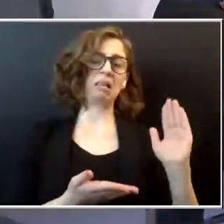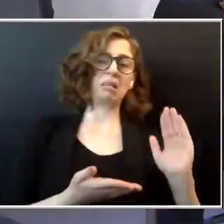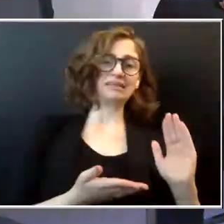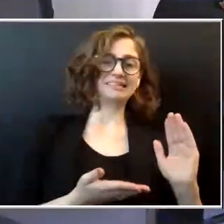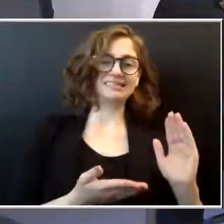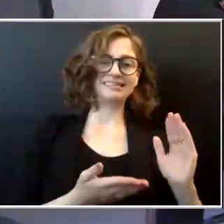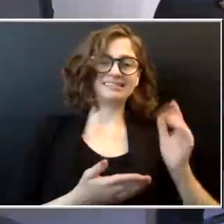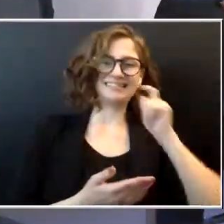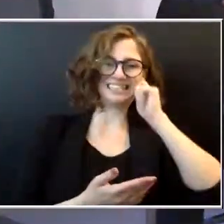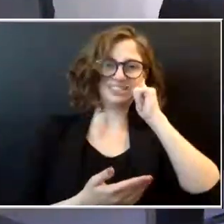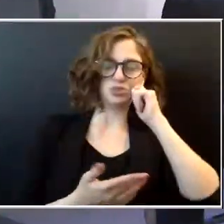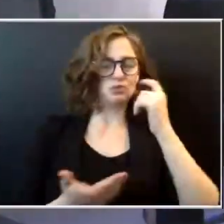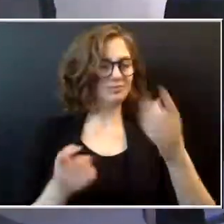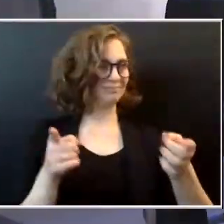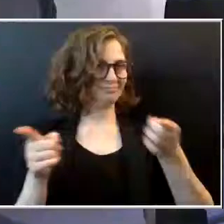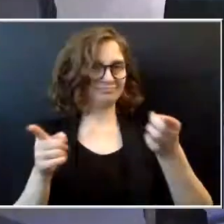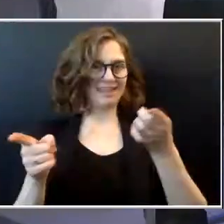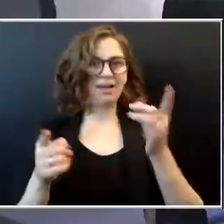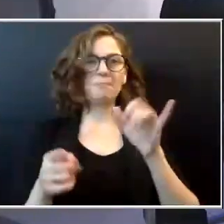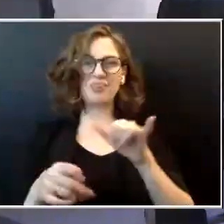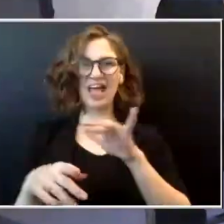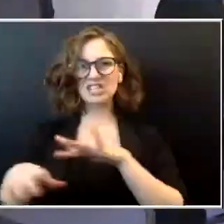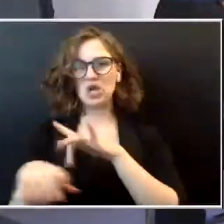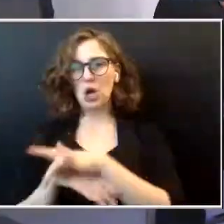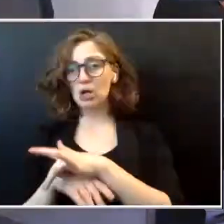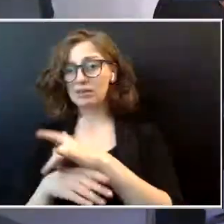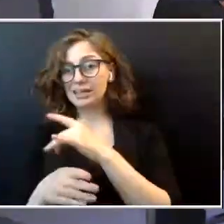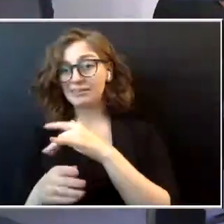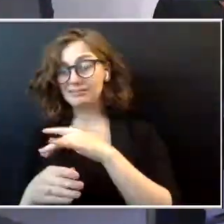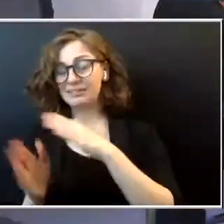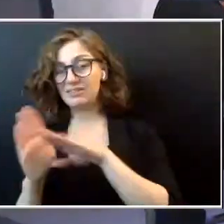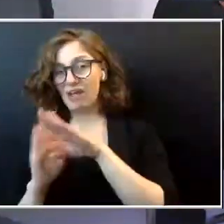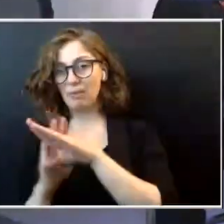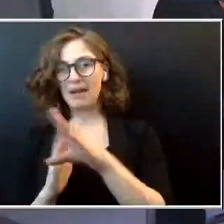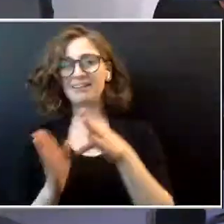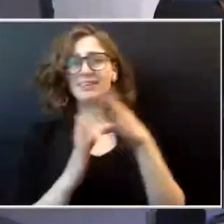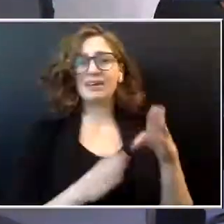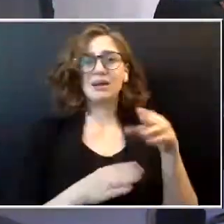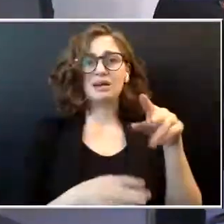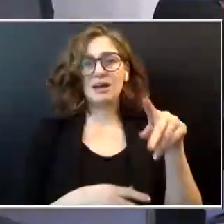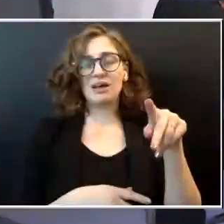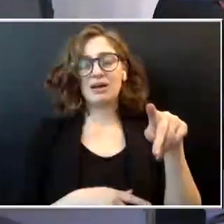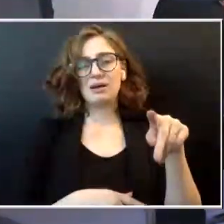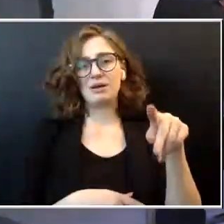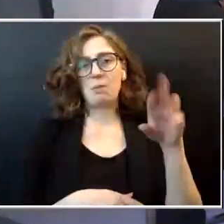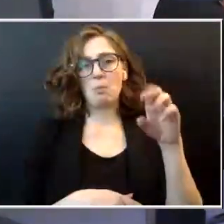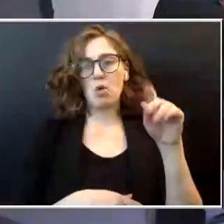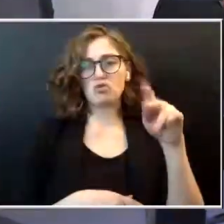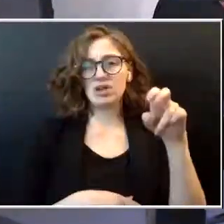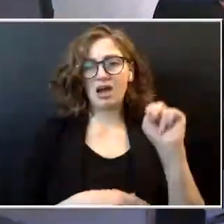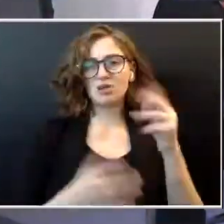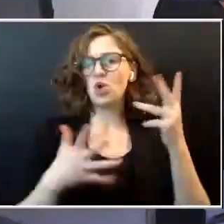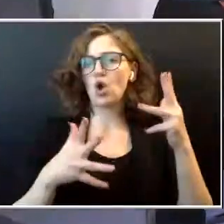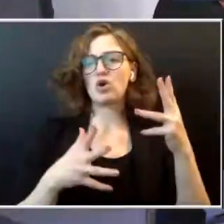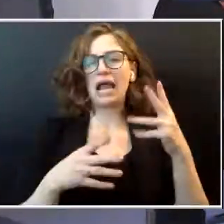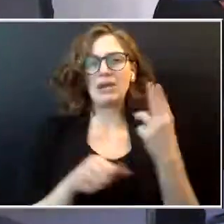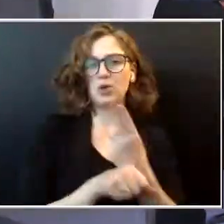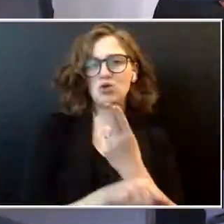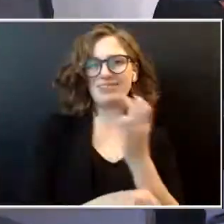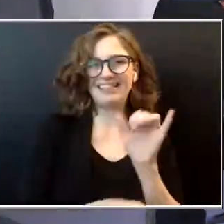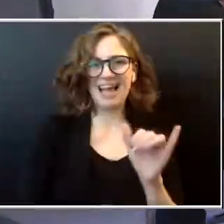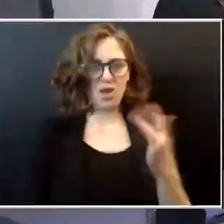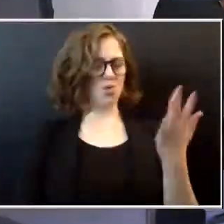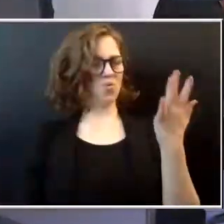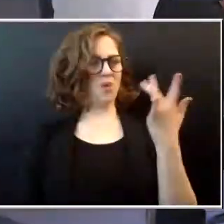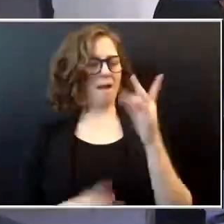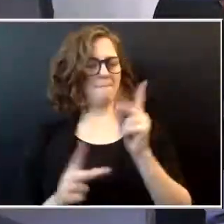development, and this is already being used in patients. This is already being used. It's an excellent way of managing. Why wouldn't everybody want to do this instead of that? Because I would think the rest of your brain would be